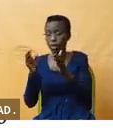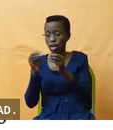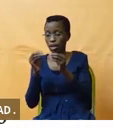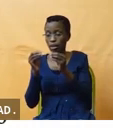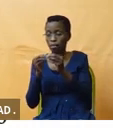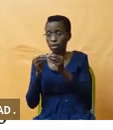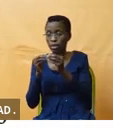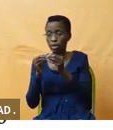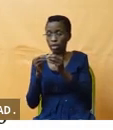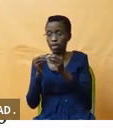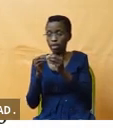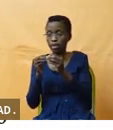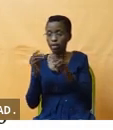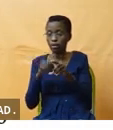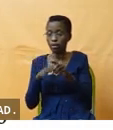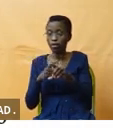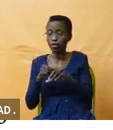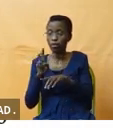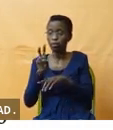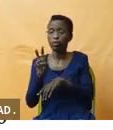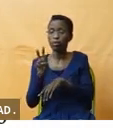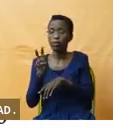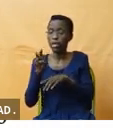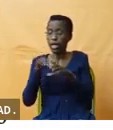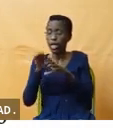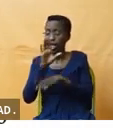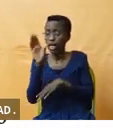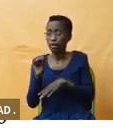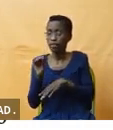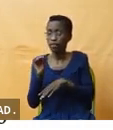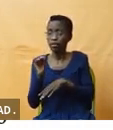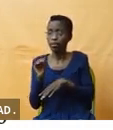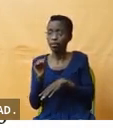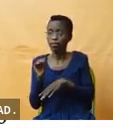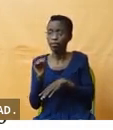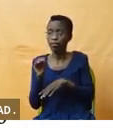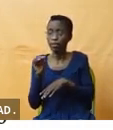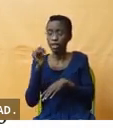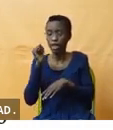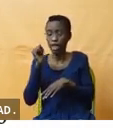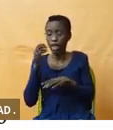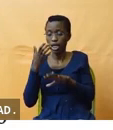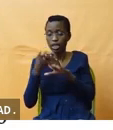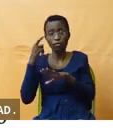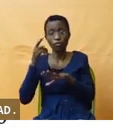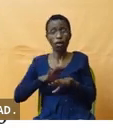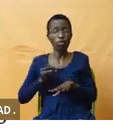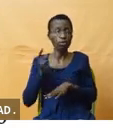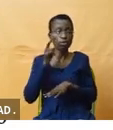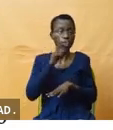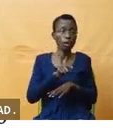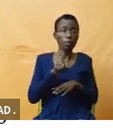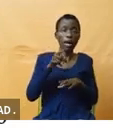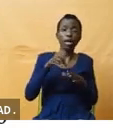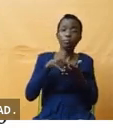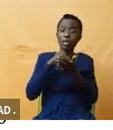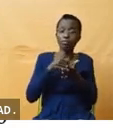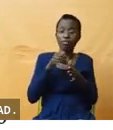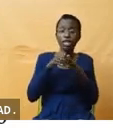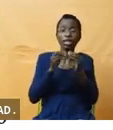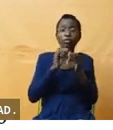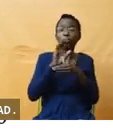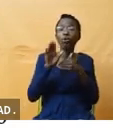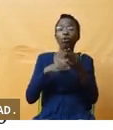when you look at gender roles, especially in Africa, it's hard for a woman to come and participate in a meeting the entire day. They